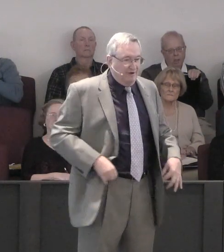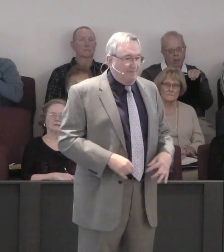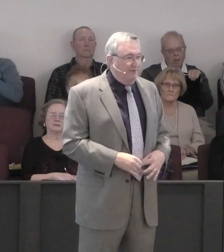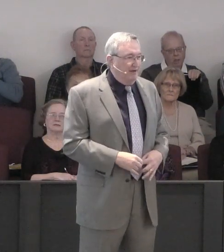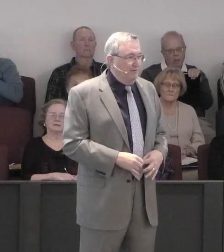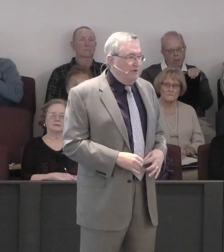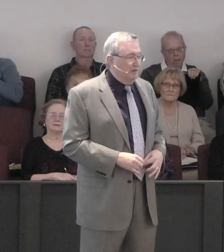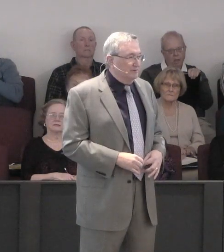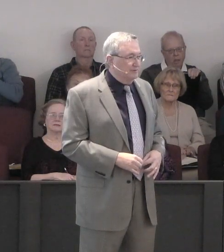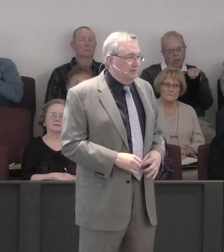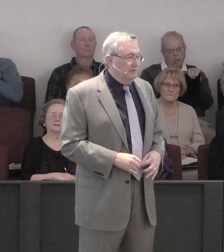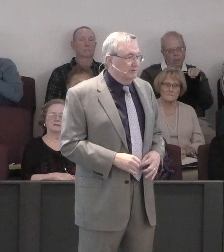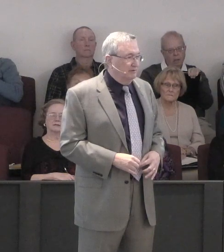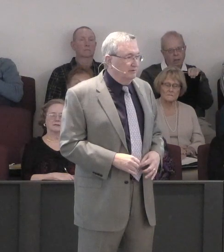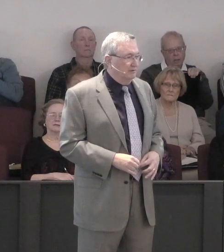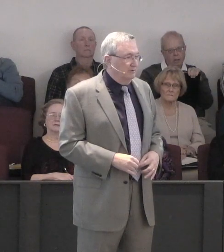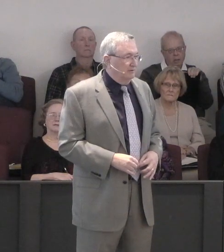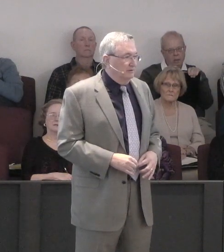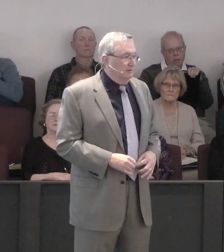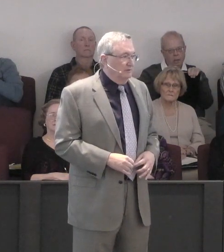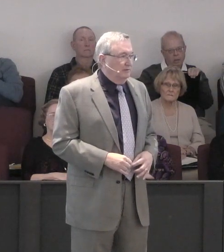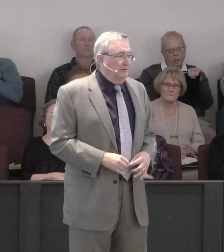was to wrap it around your waist.